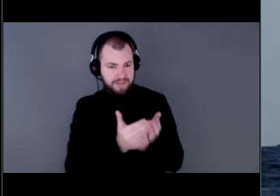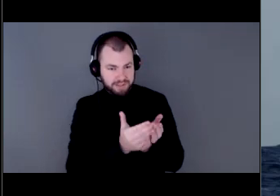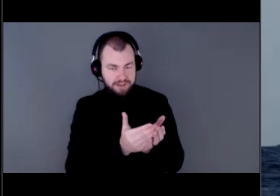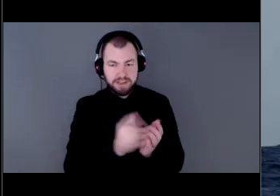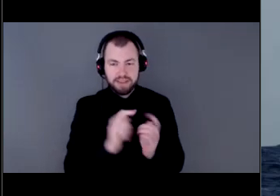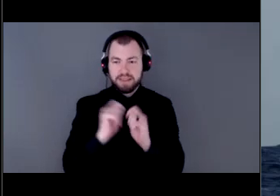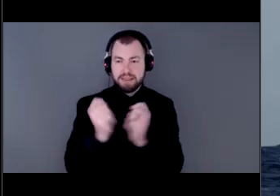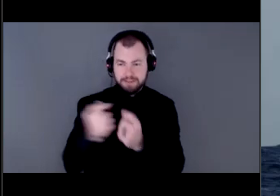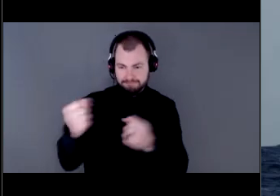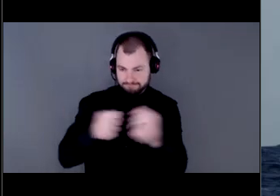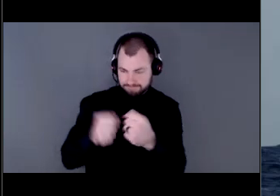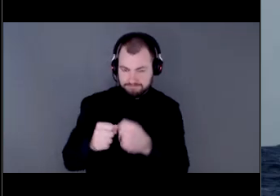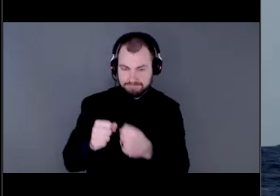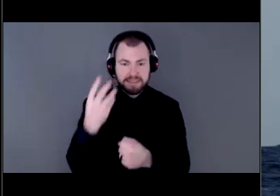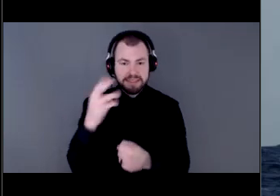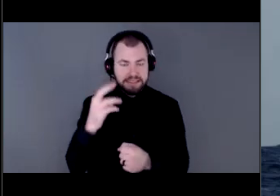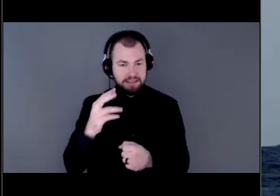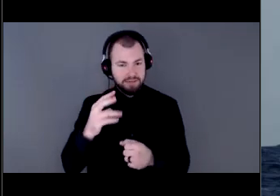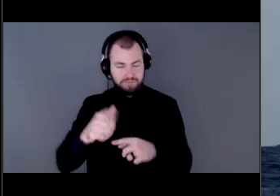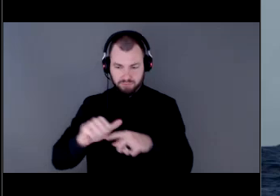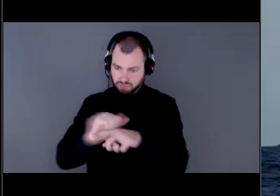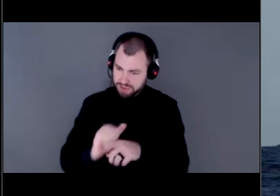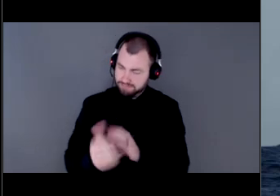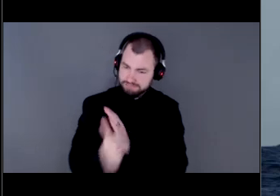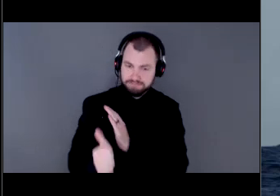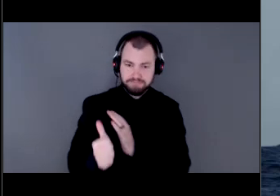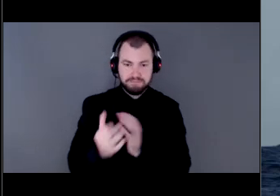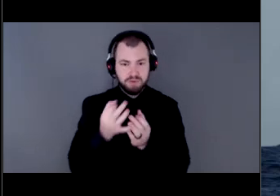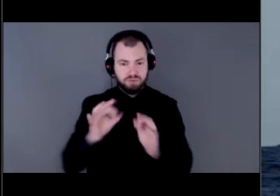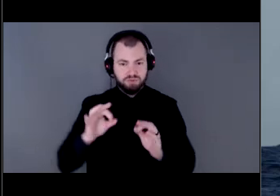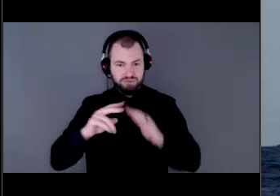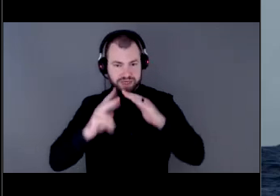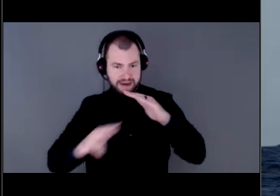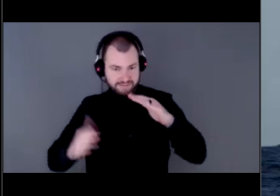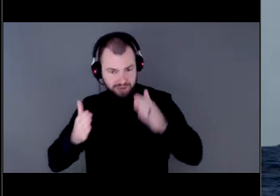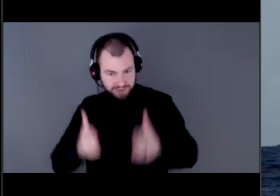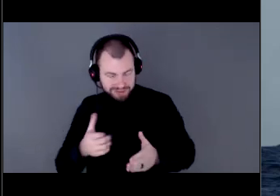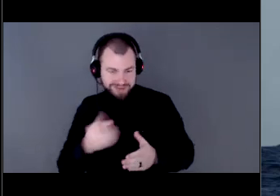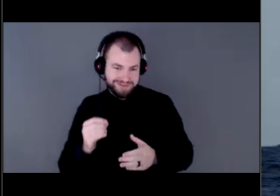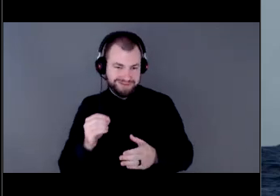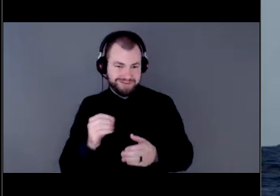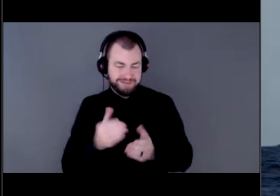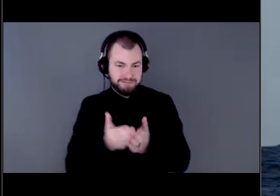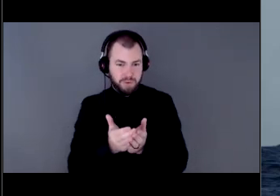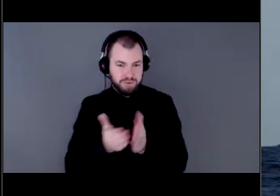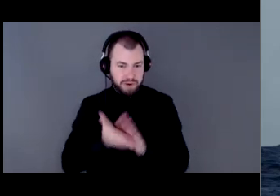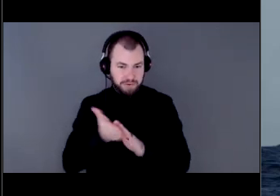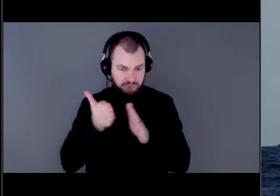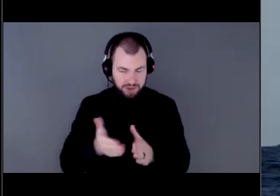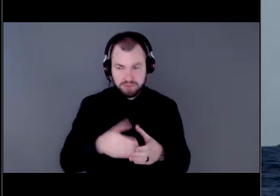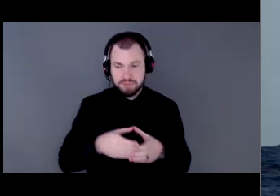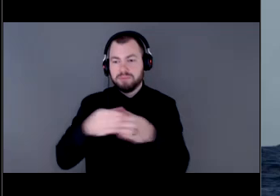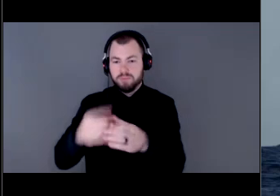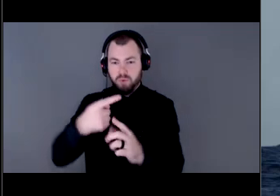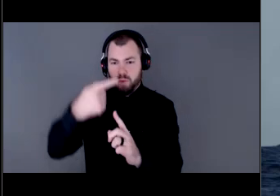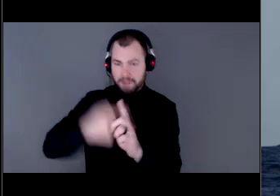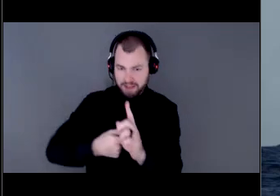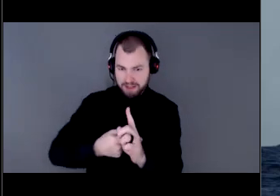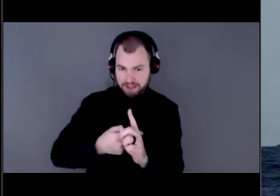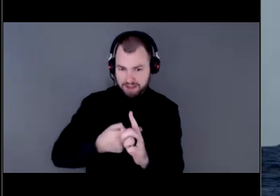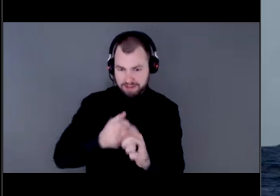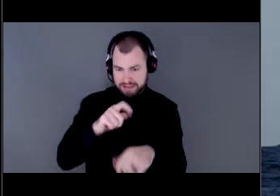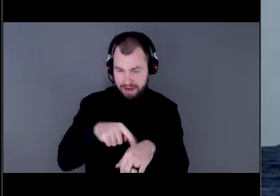trained free divers and boat operators and head up into the National Monument for a month at a time. This year we did 90 days up there.